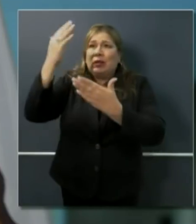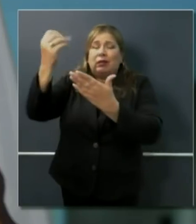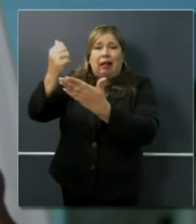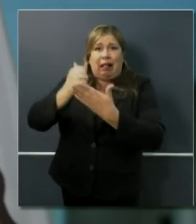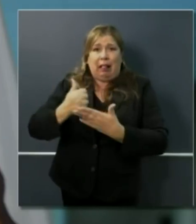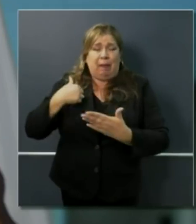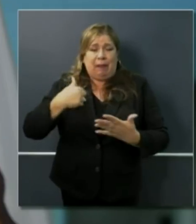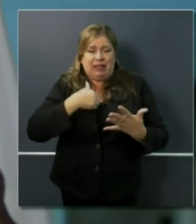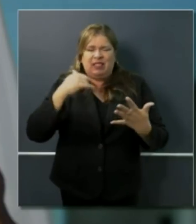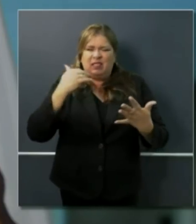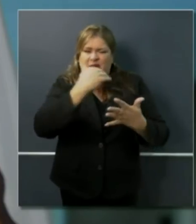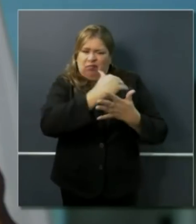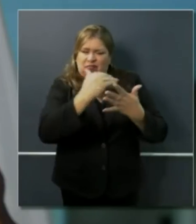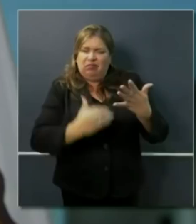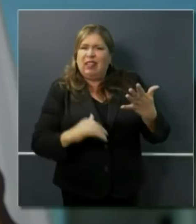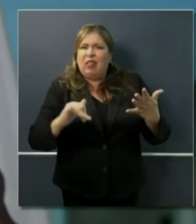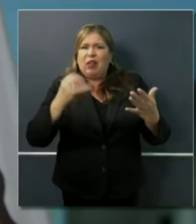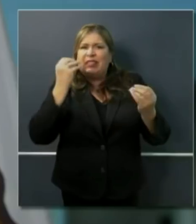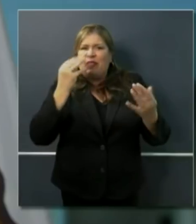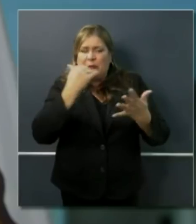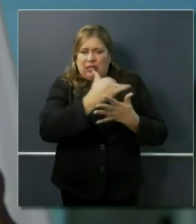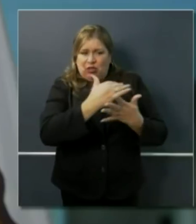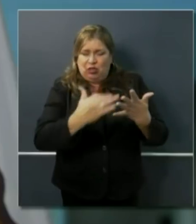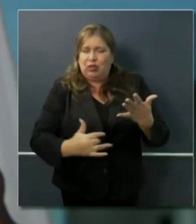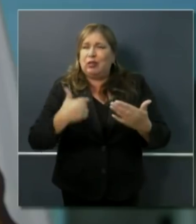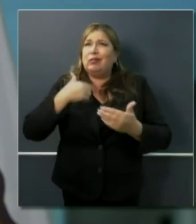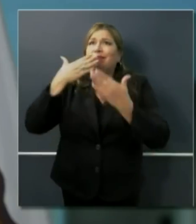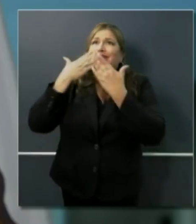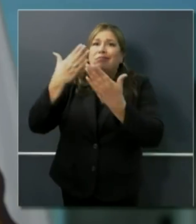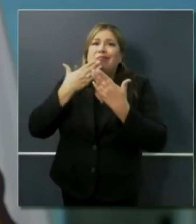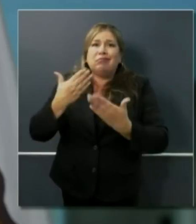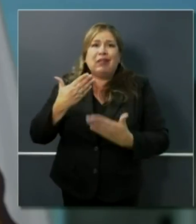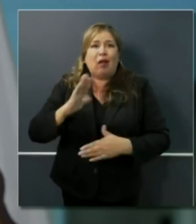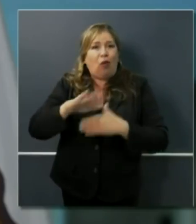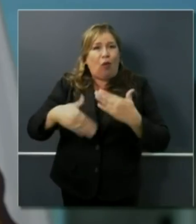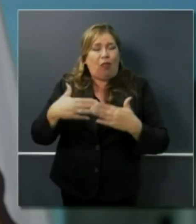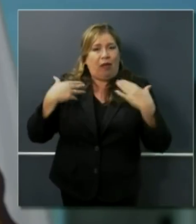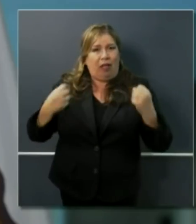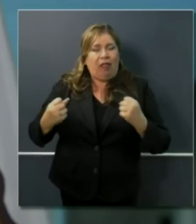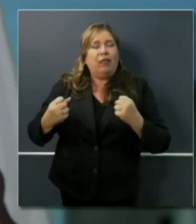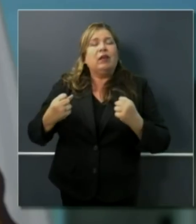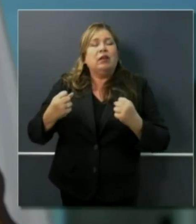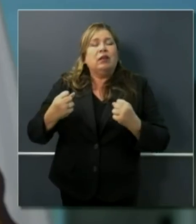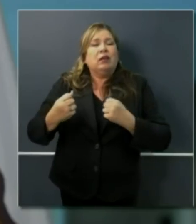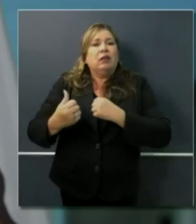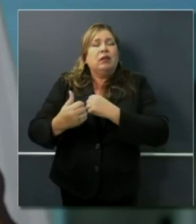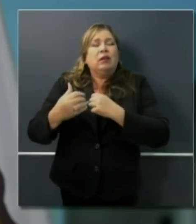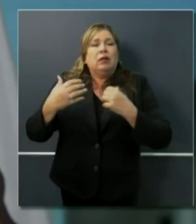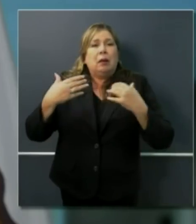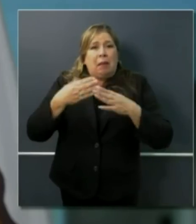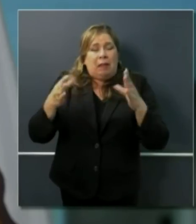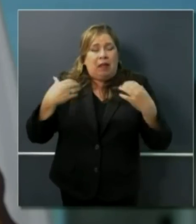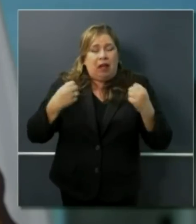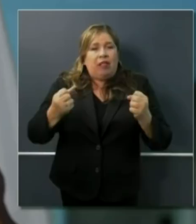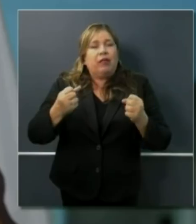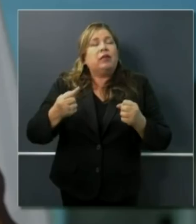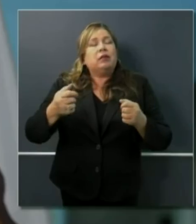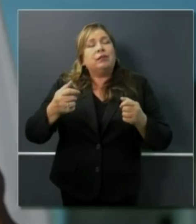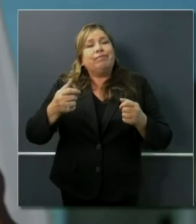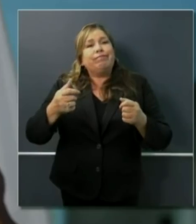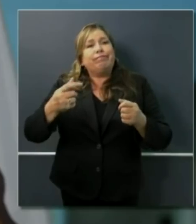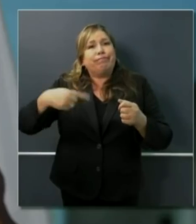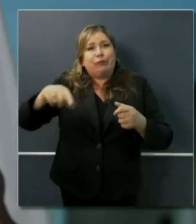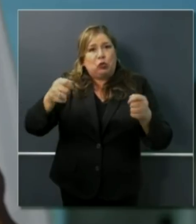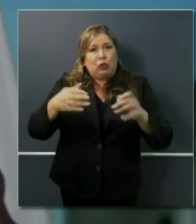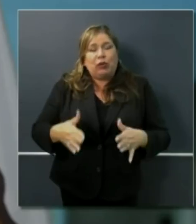made public today. Let me also extend just ongoing appreciation for the governors of Washington State and Oregon for